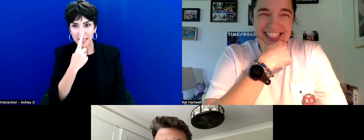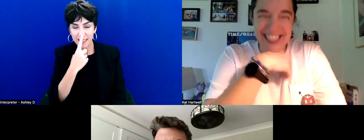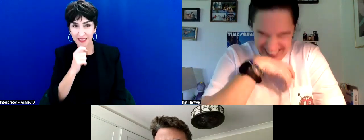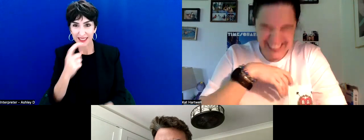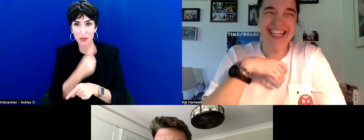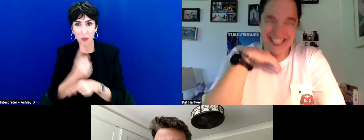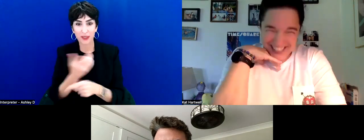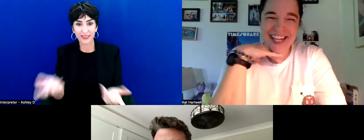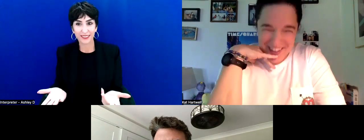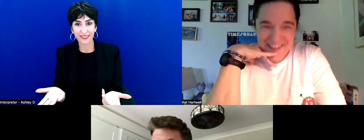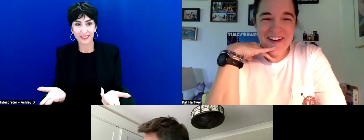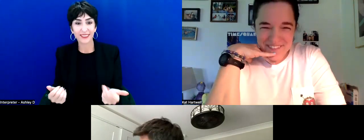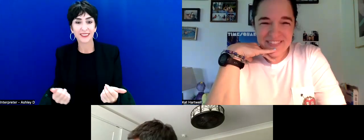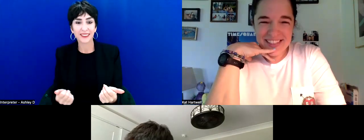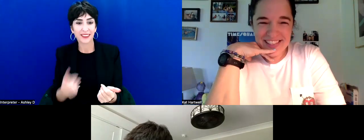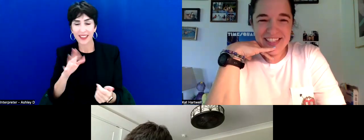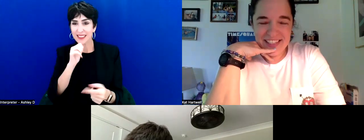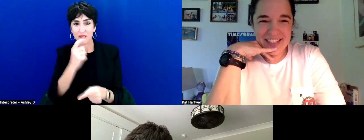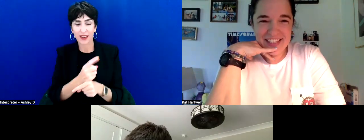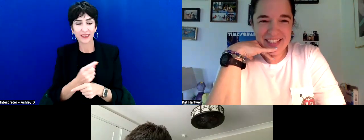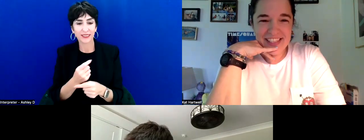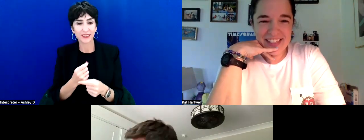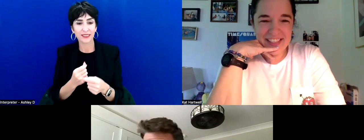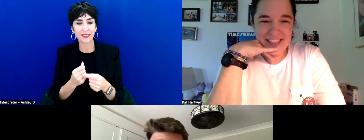appropriate. That's not right.